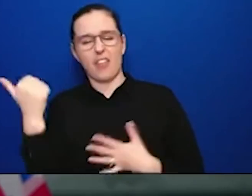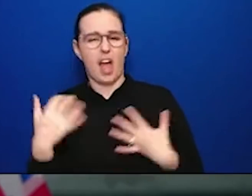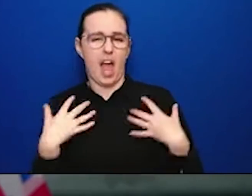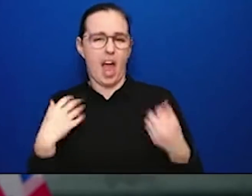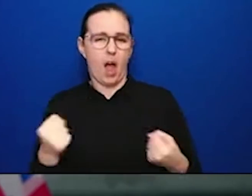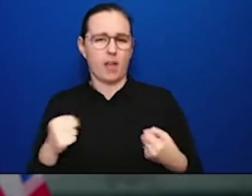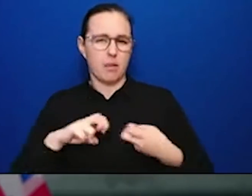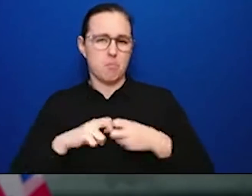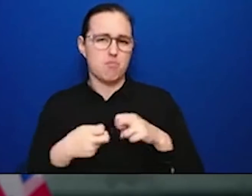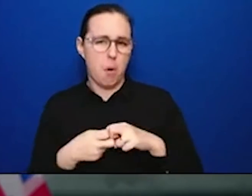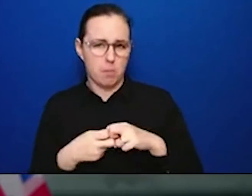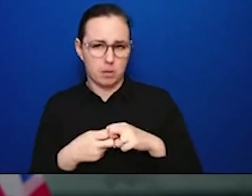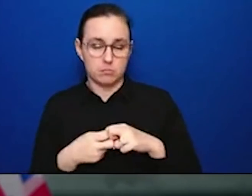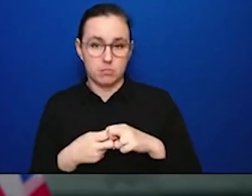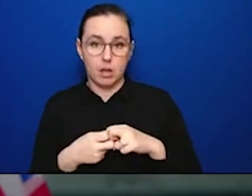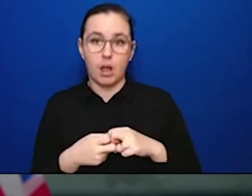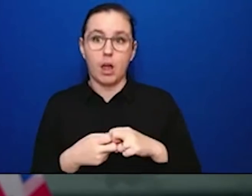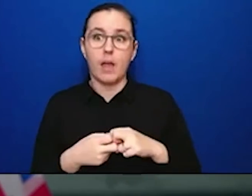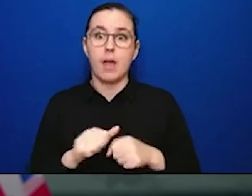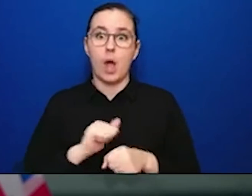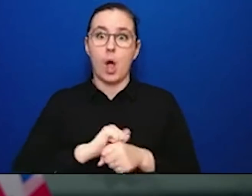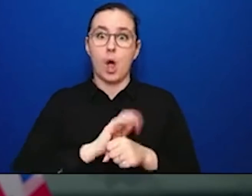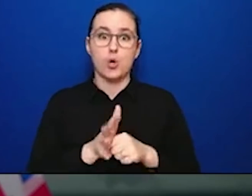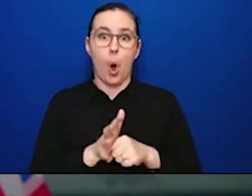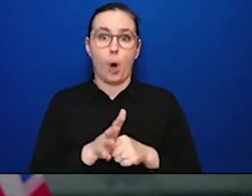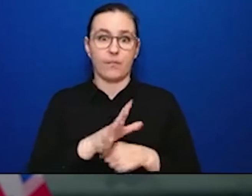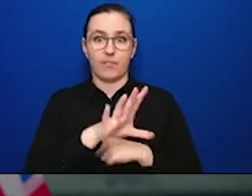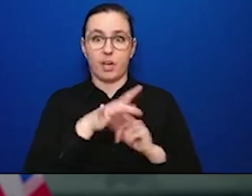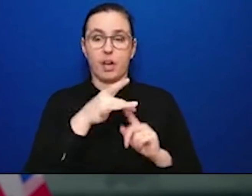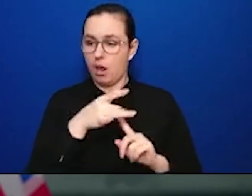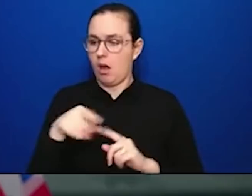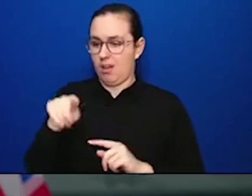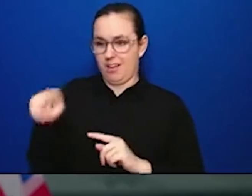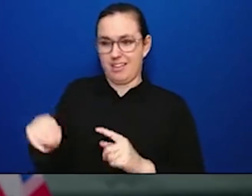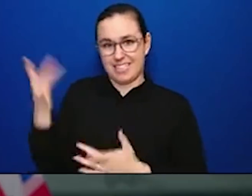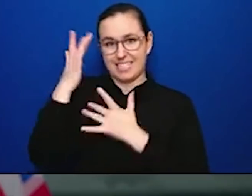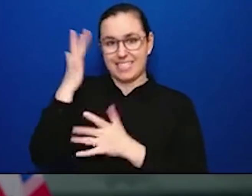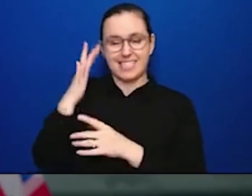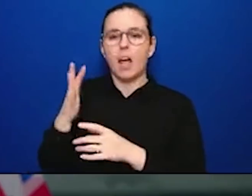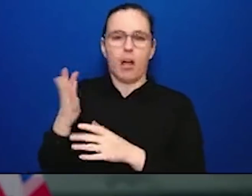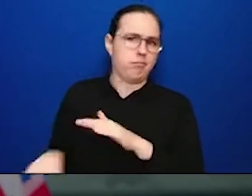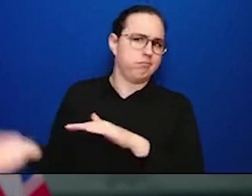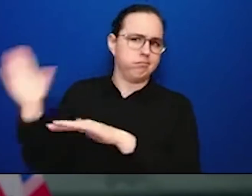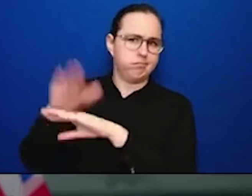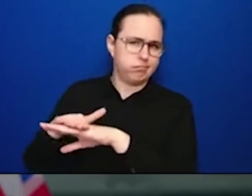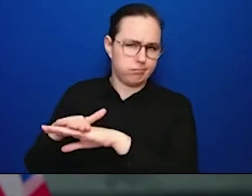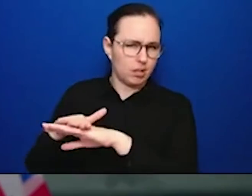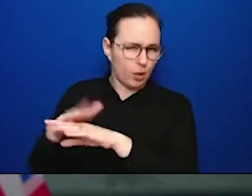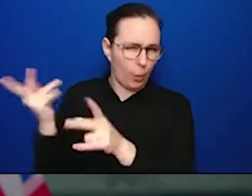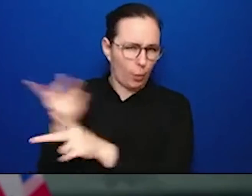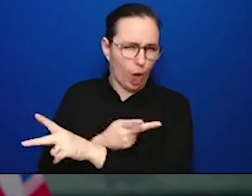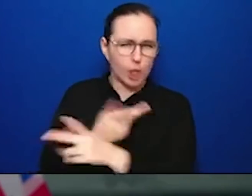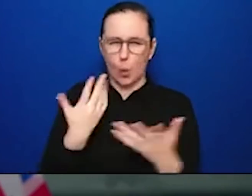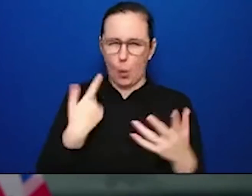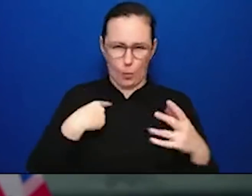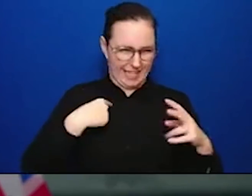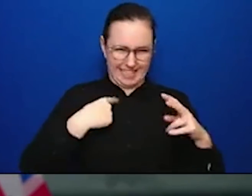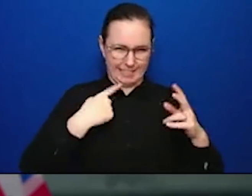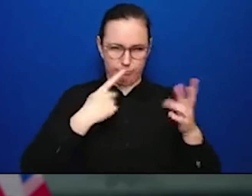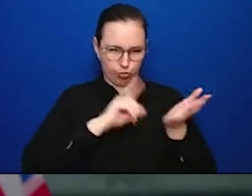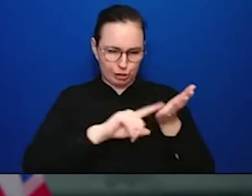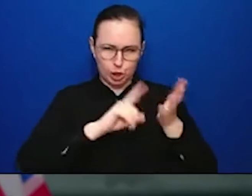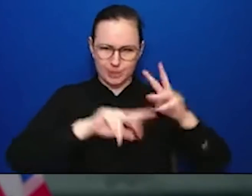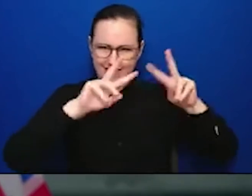weekend. You know, having a good understanding of actually how severe an illness Omicron is causing